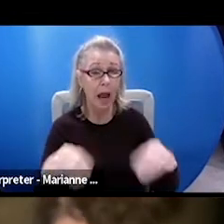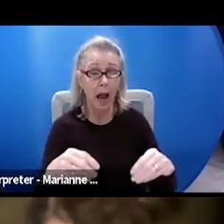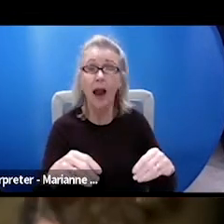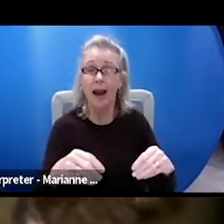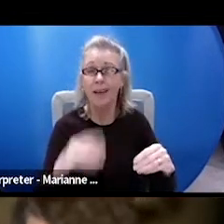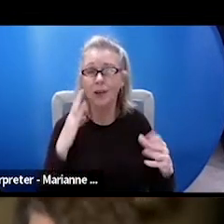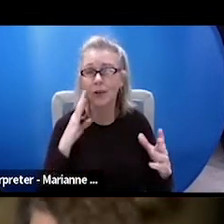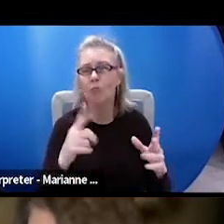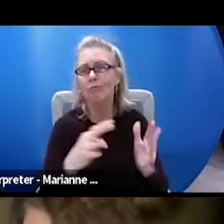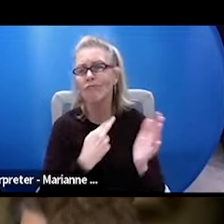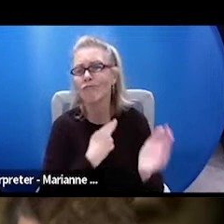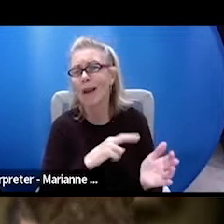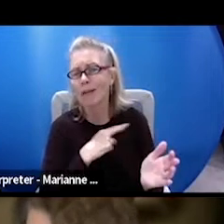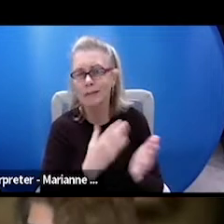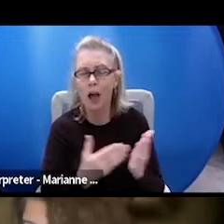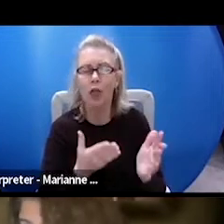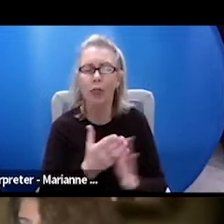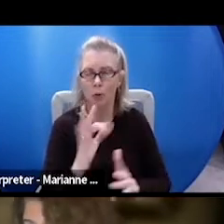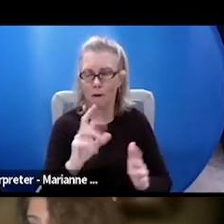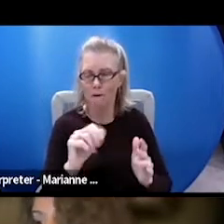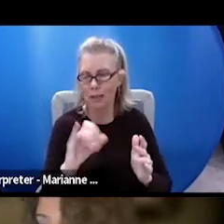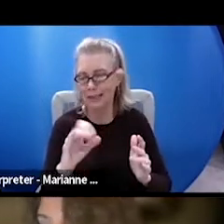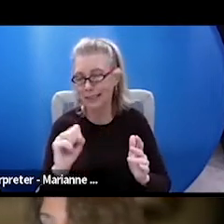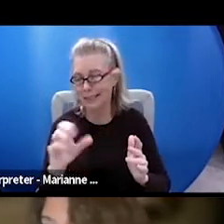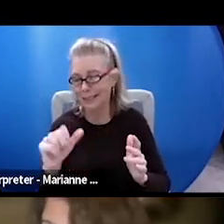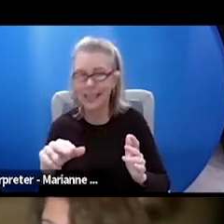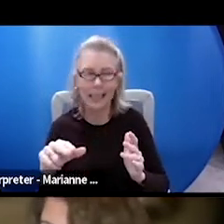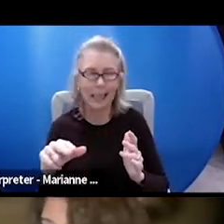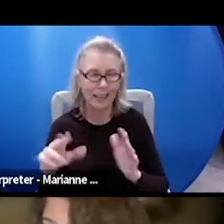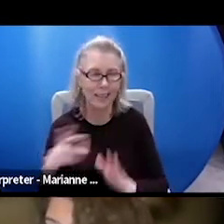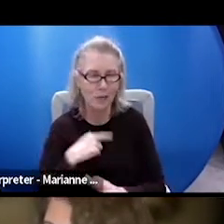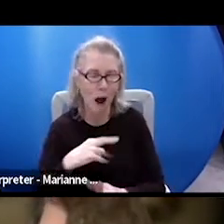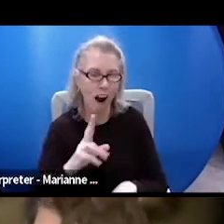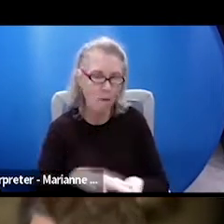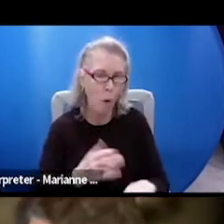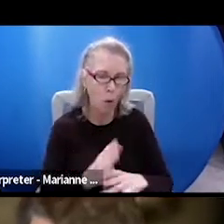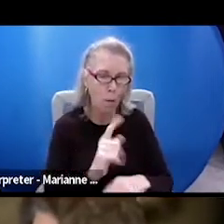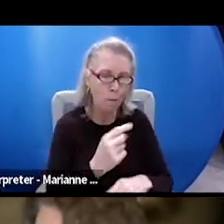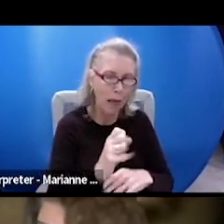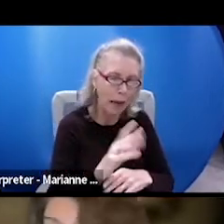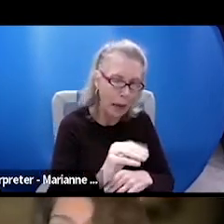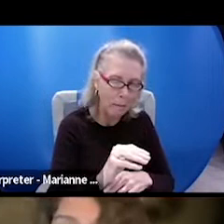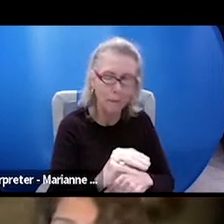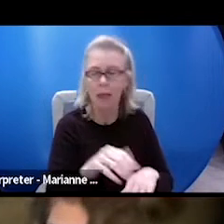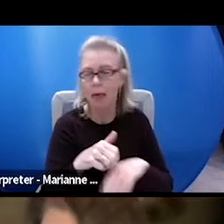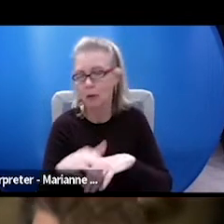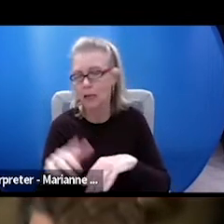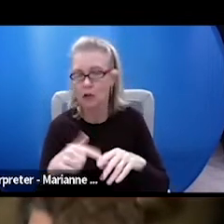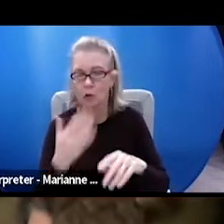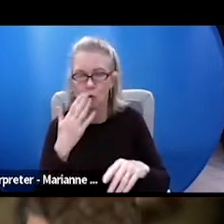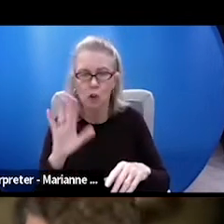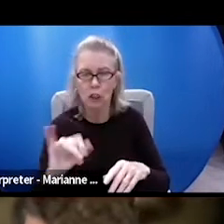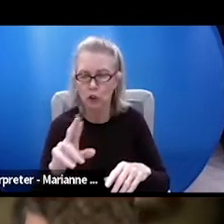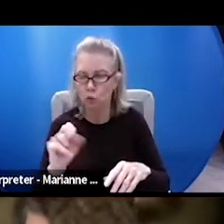Bethlehem, obviously, through the Franciscan order, who would then send the products to Jerusalem, where they would later be shipped